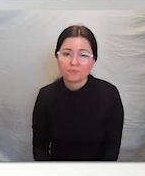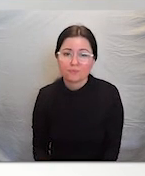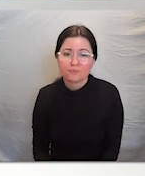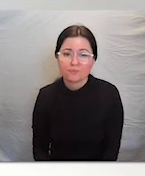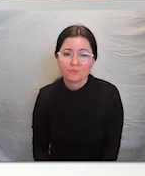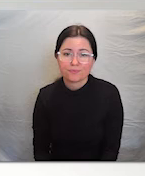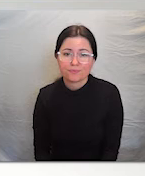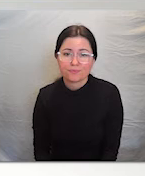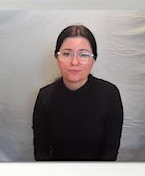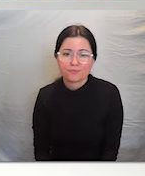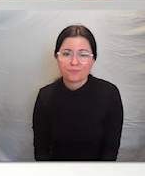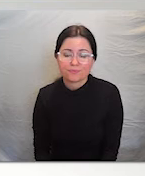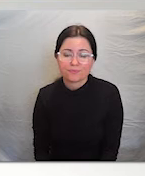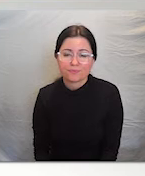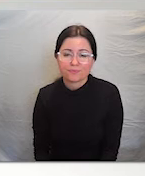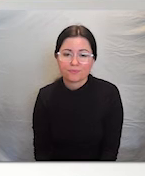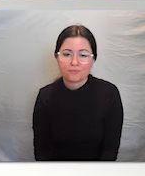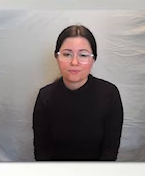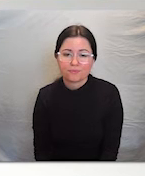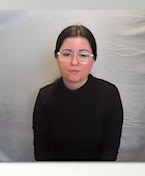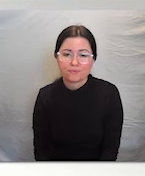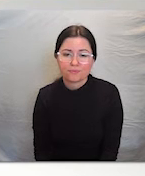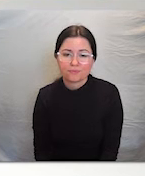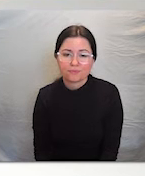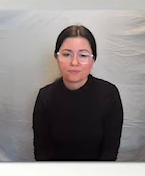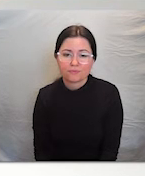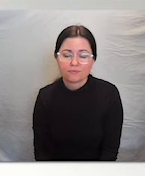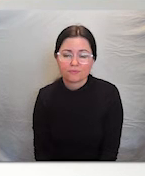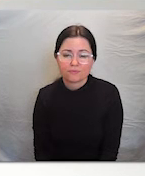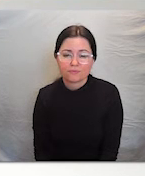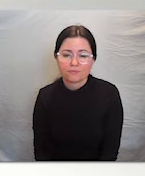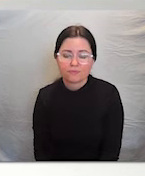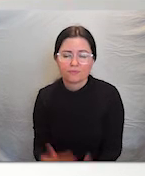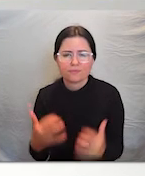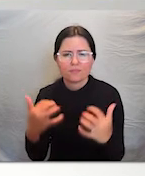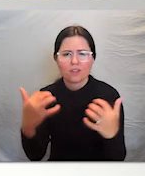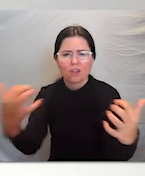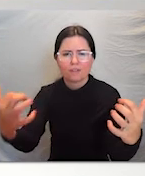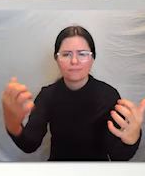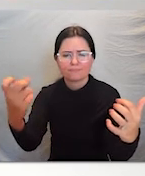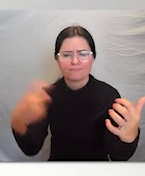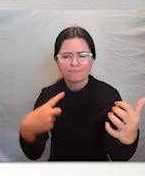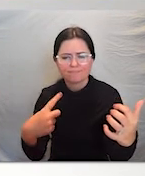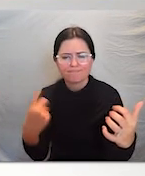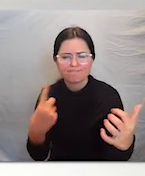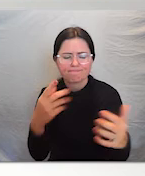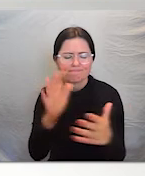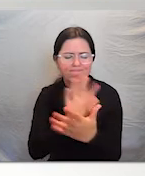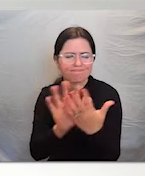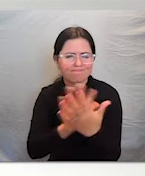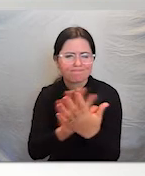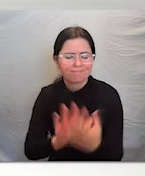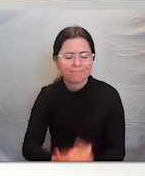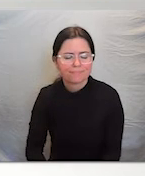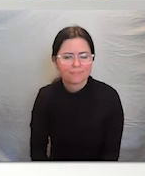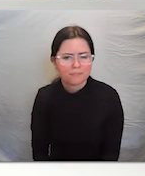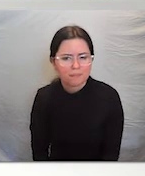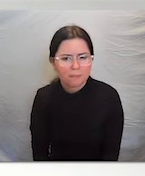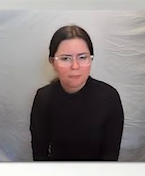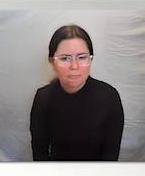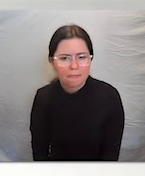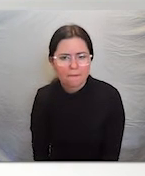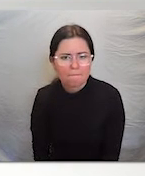So, Federal also. federal also. My daughter got her job through the federal Schedule